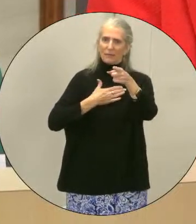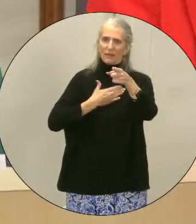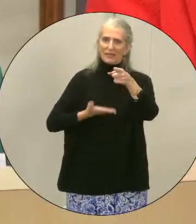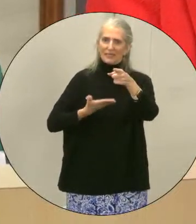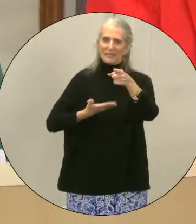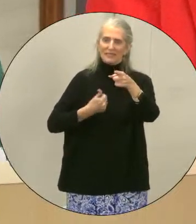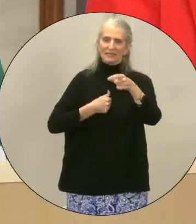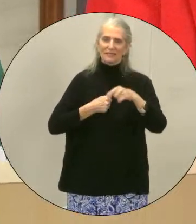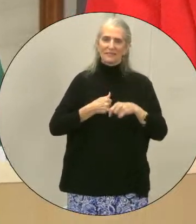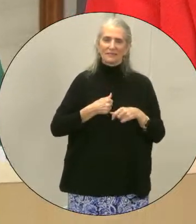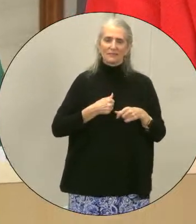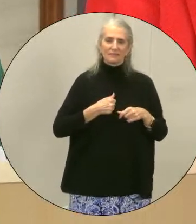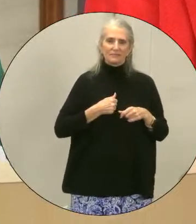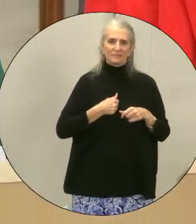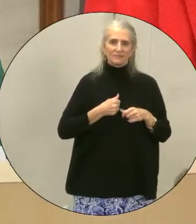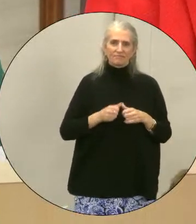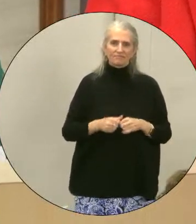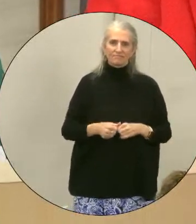Okay.